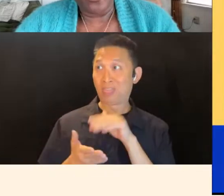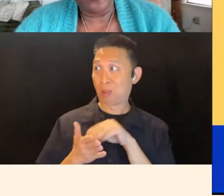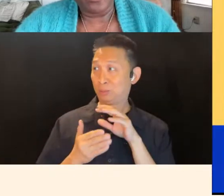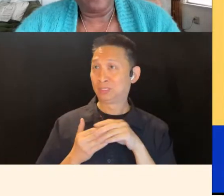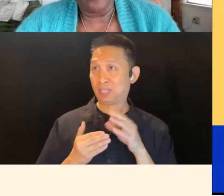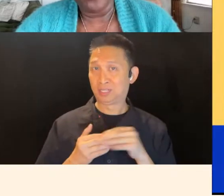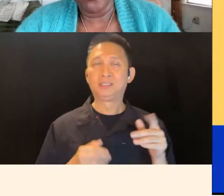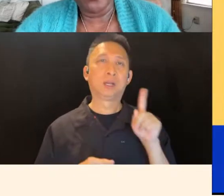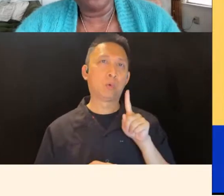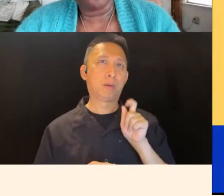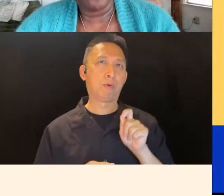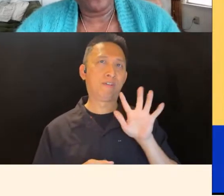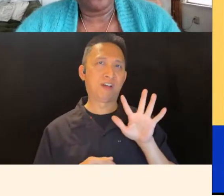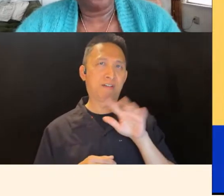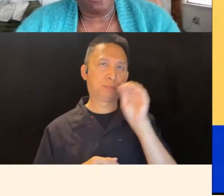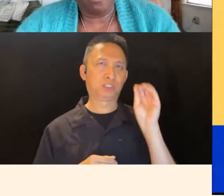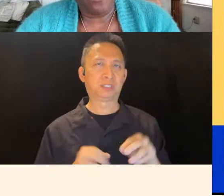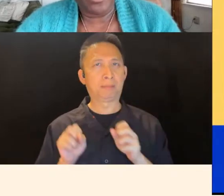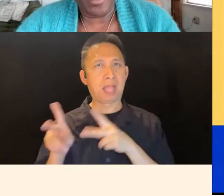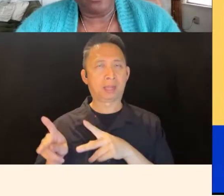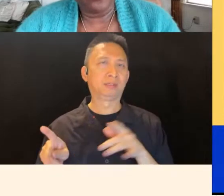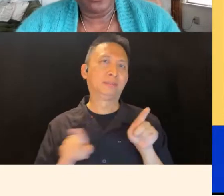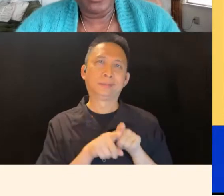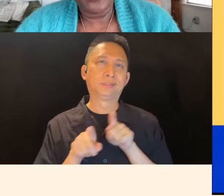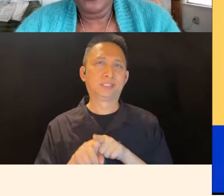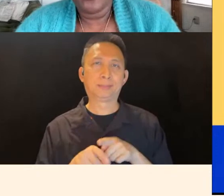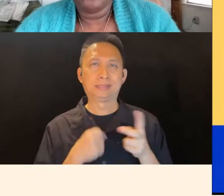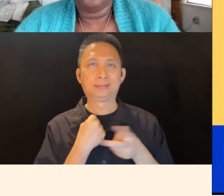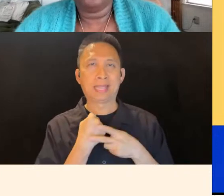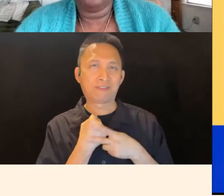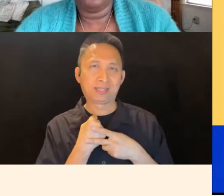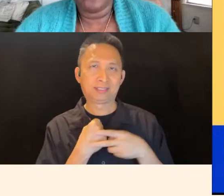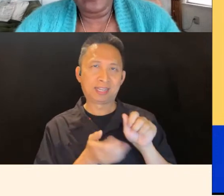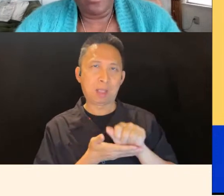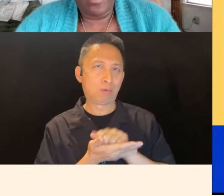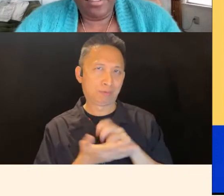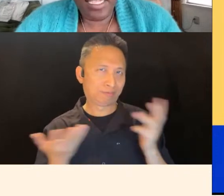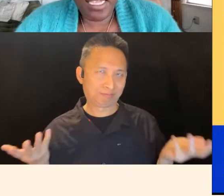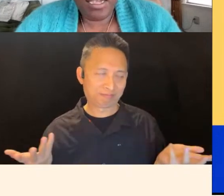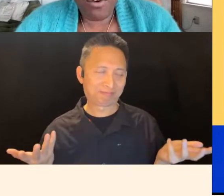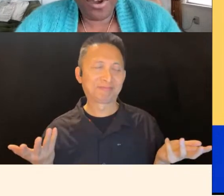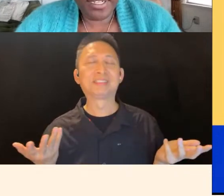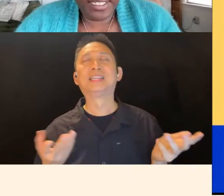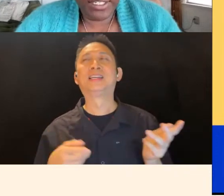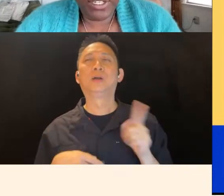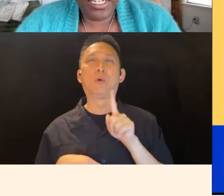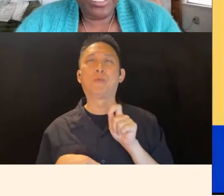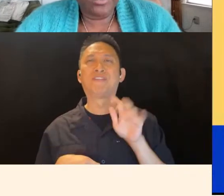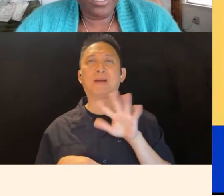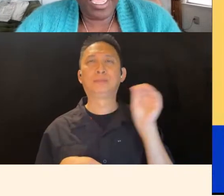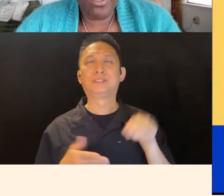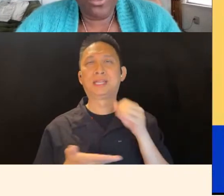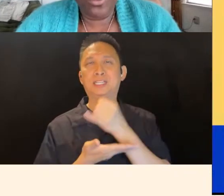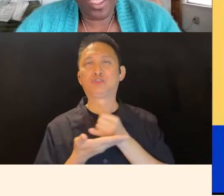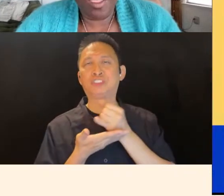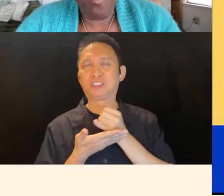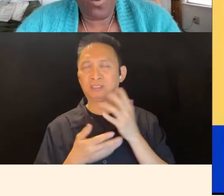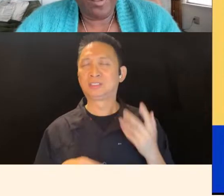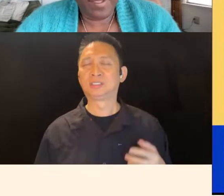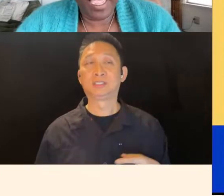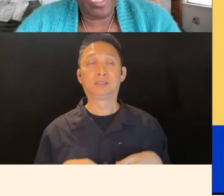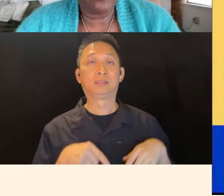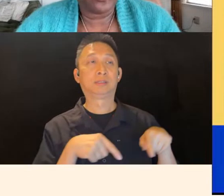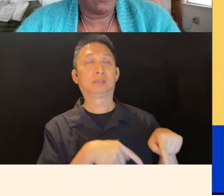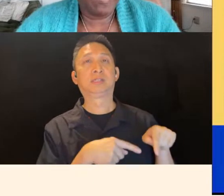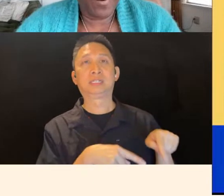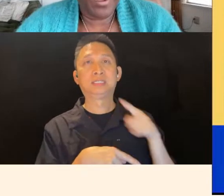1.5% return, about what you would get from your Wells Fargo account. Let the organization, in this case, what